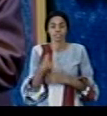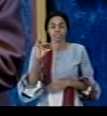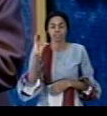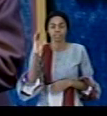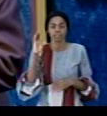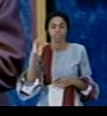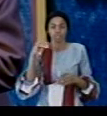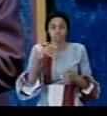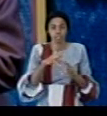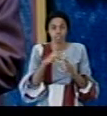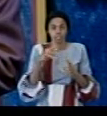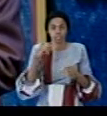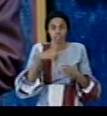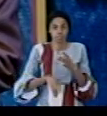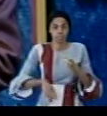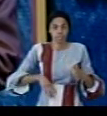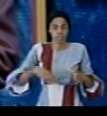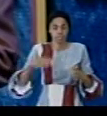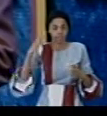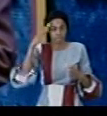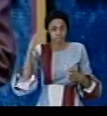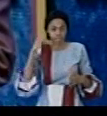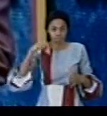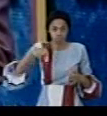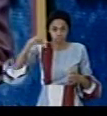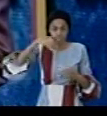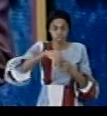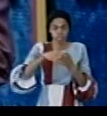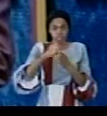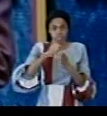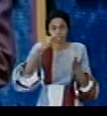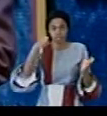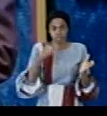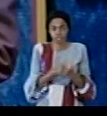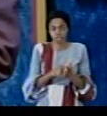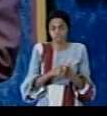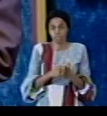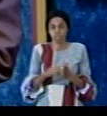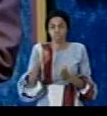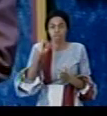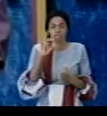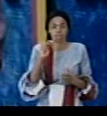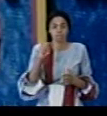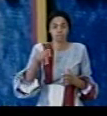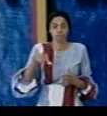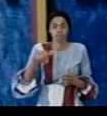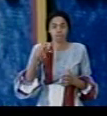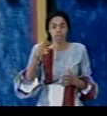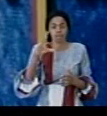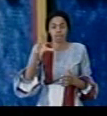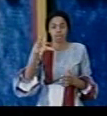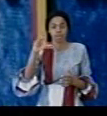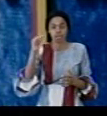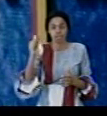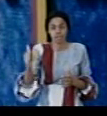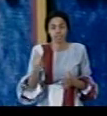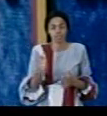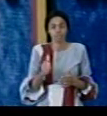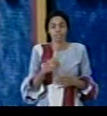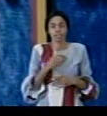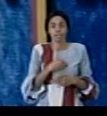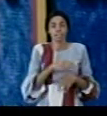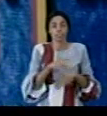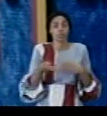other regions' headquarters in the state, and also all over the regions in the